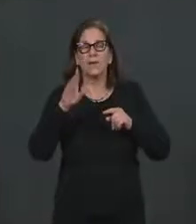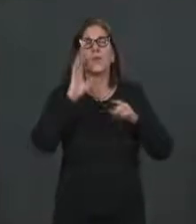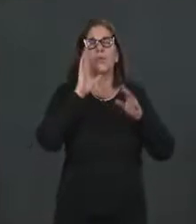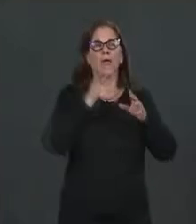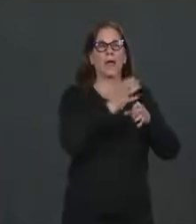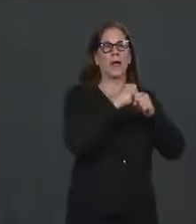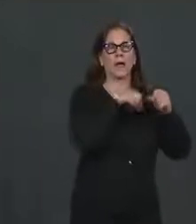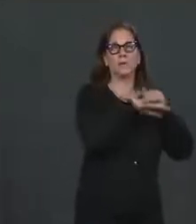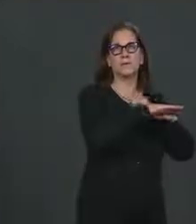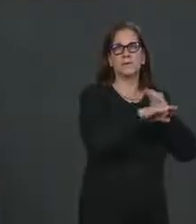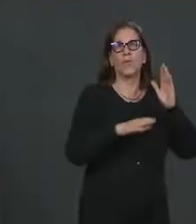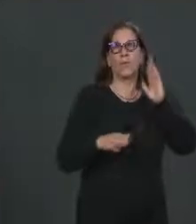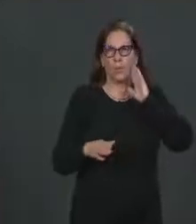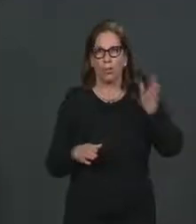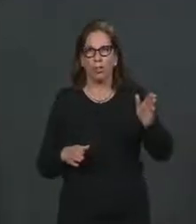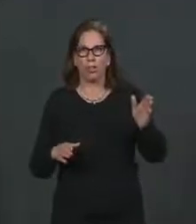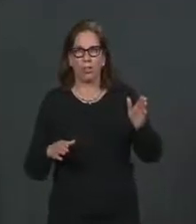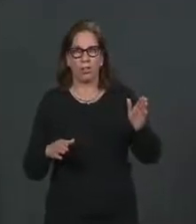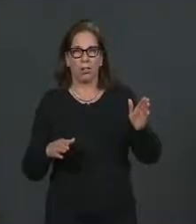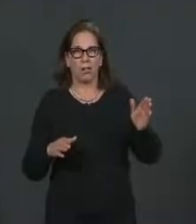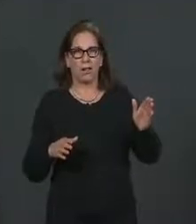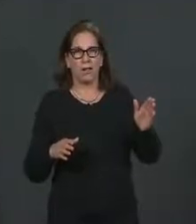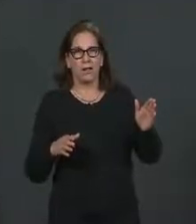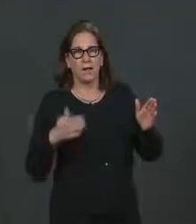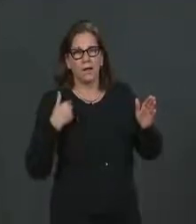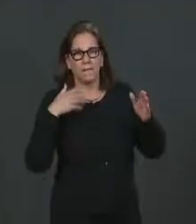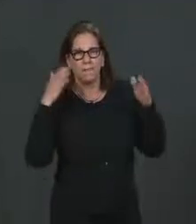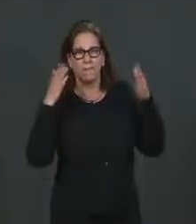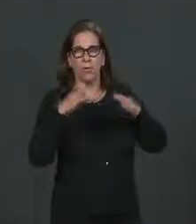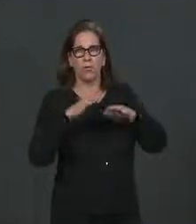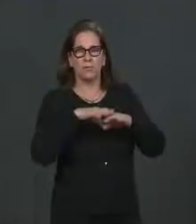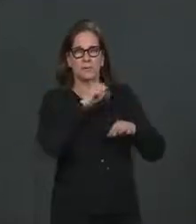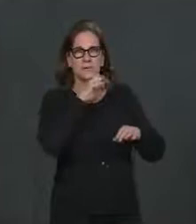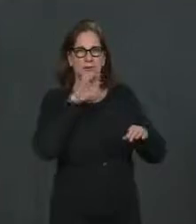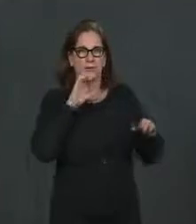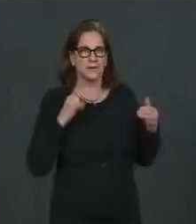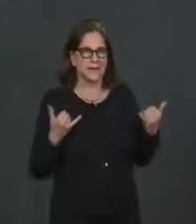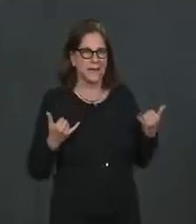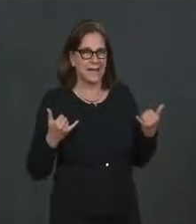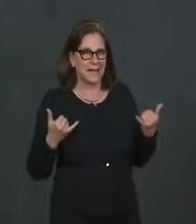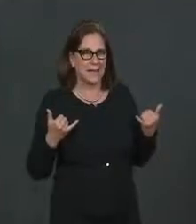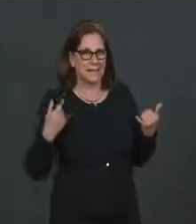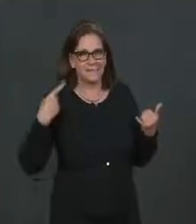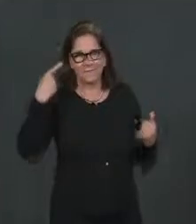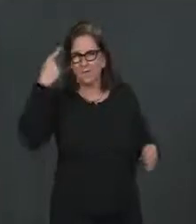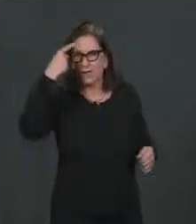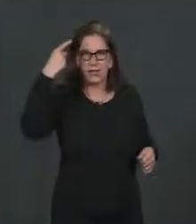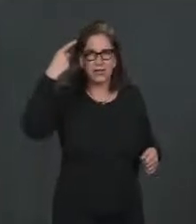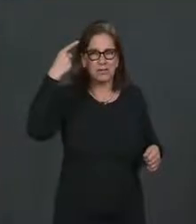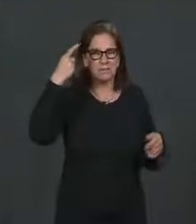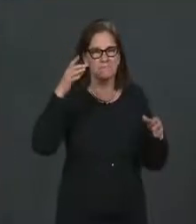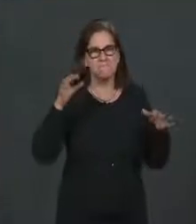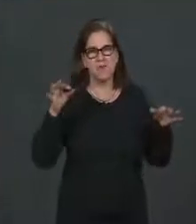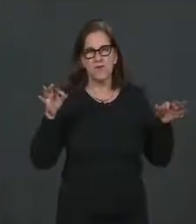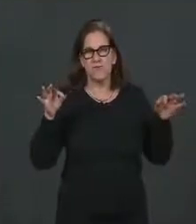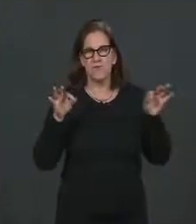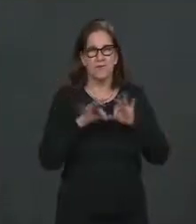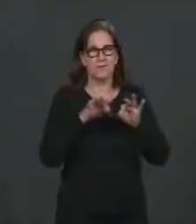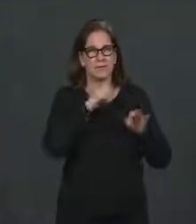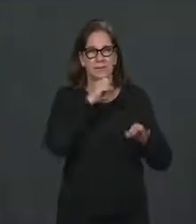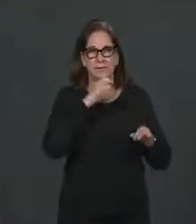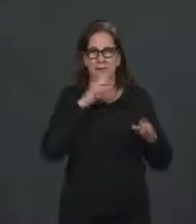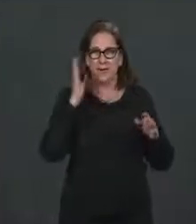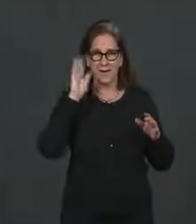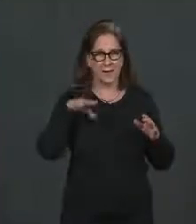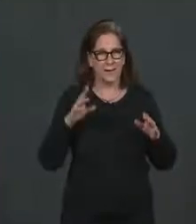we're focused on the seniors most immediately. While we have made incredible progress in